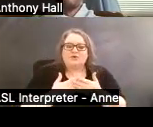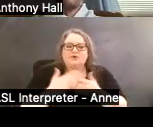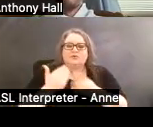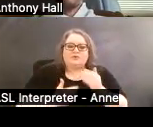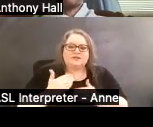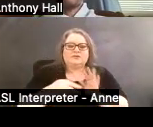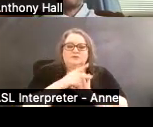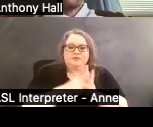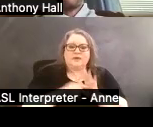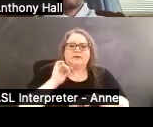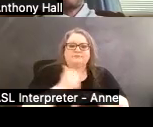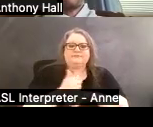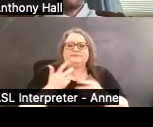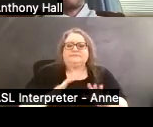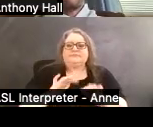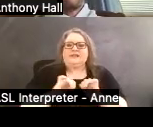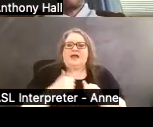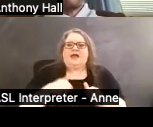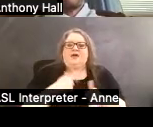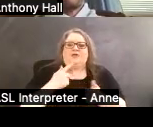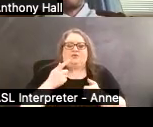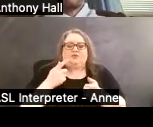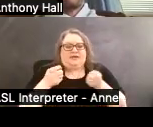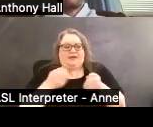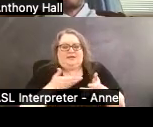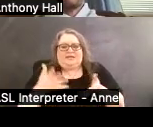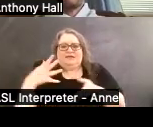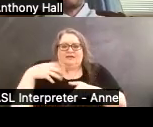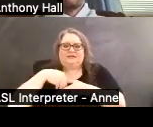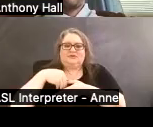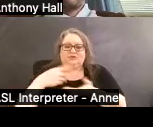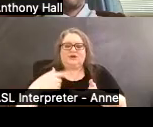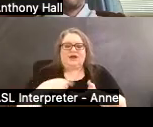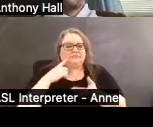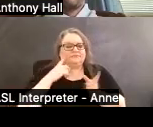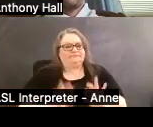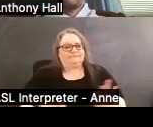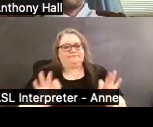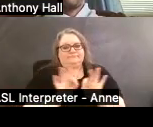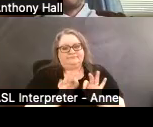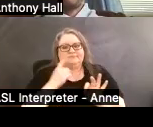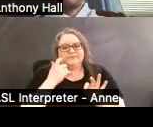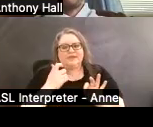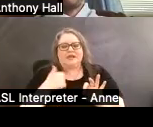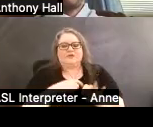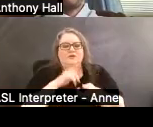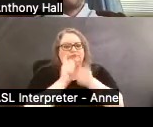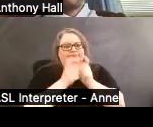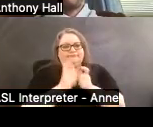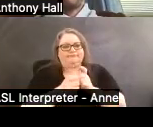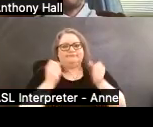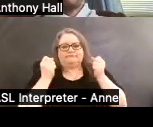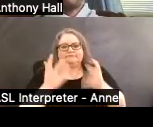as far as how we handle it internally now, which is really important because I believe it made a lot of changes to the